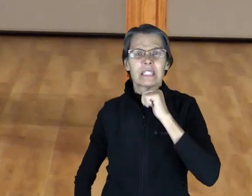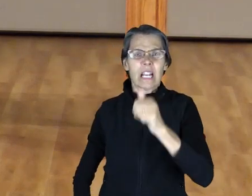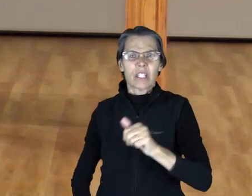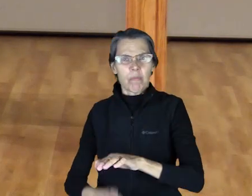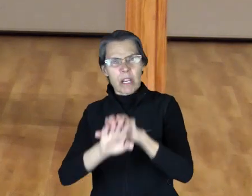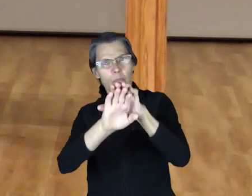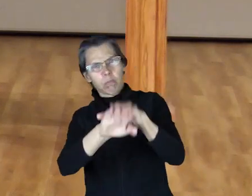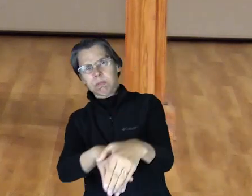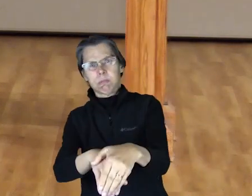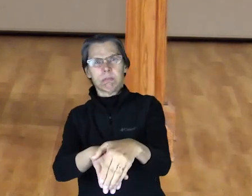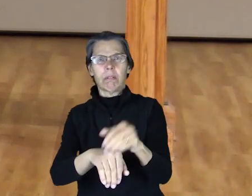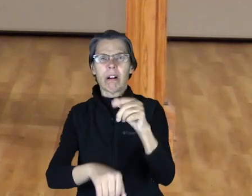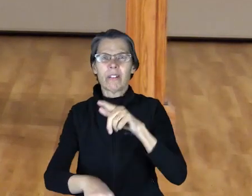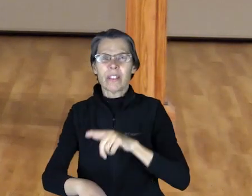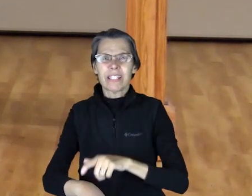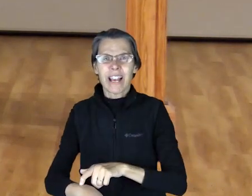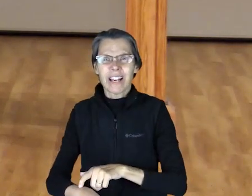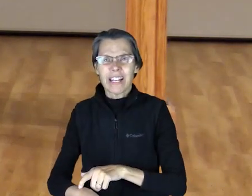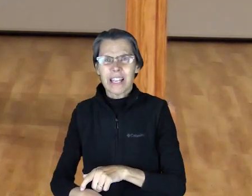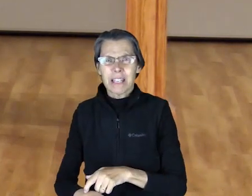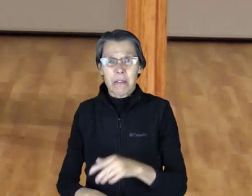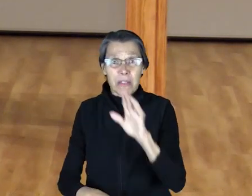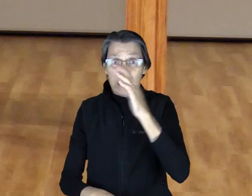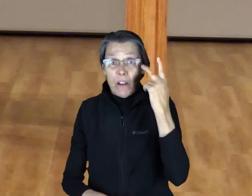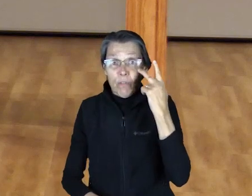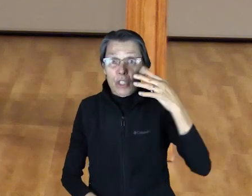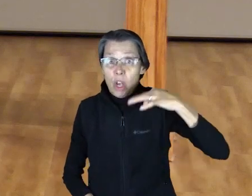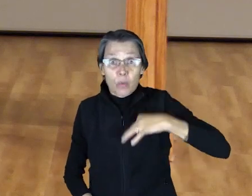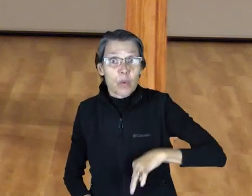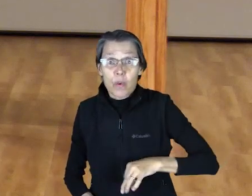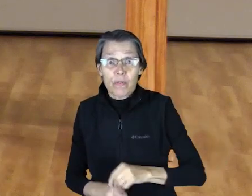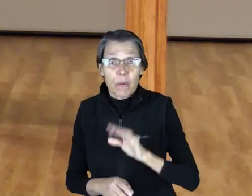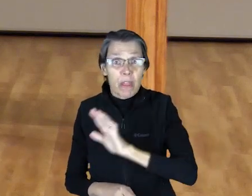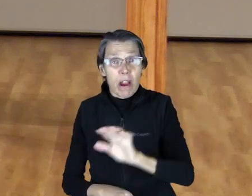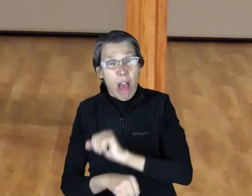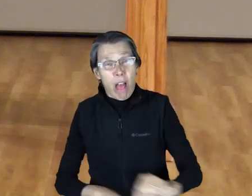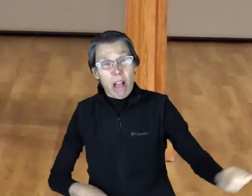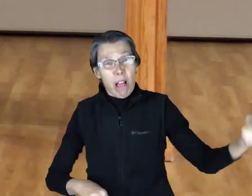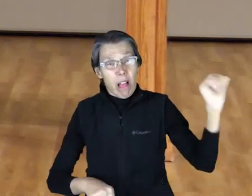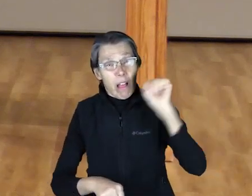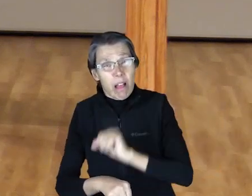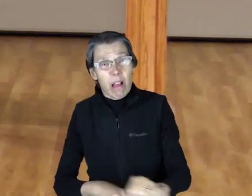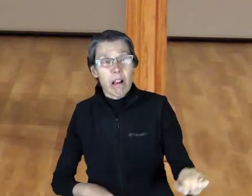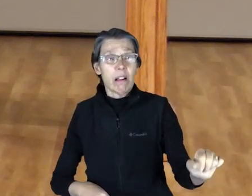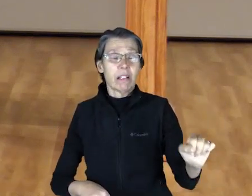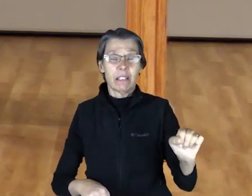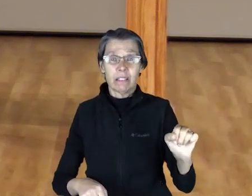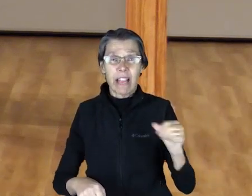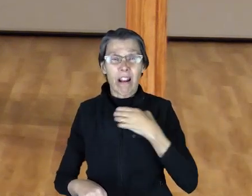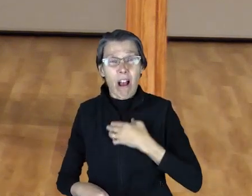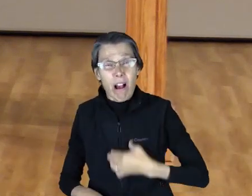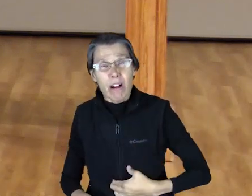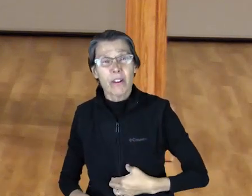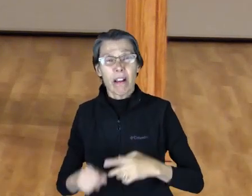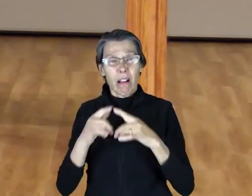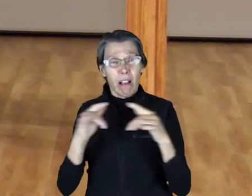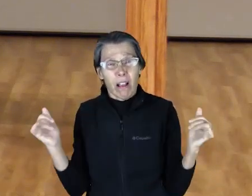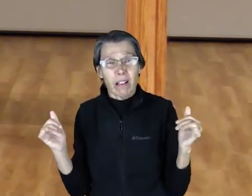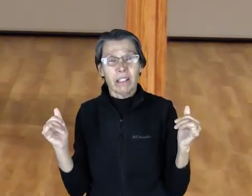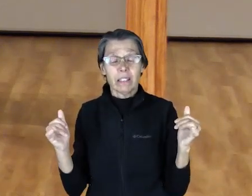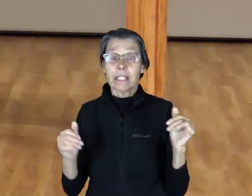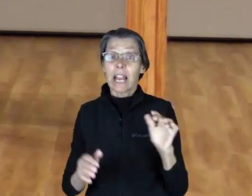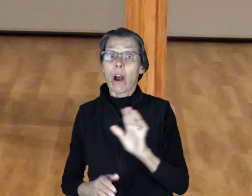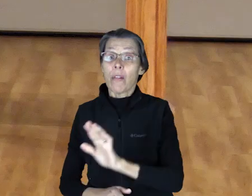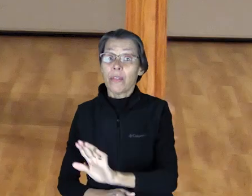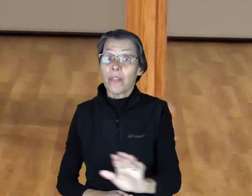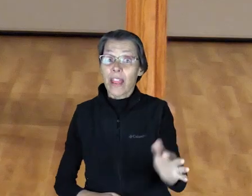that kept them hungry all the time and where they worked for someone else and never saw any reward from that. But their idea of how